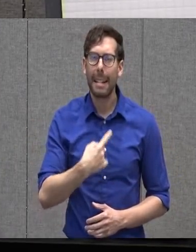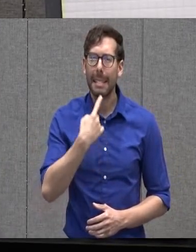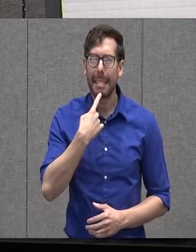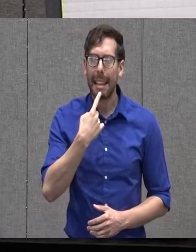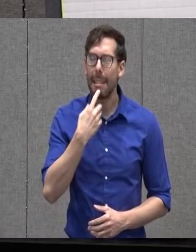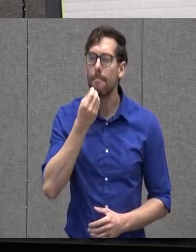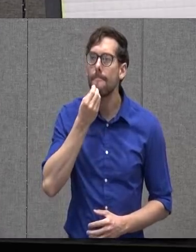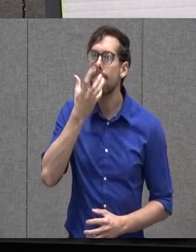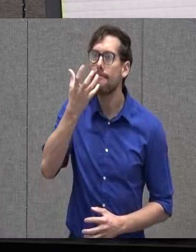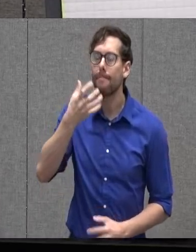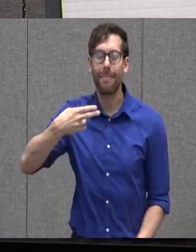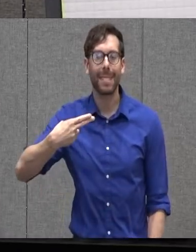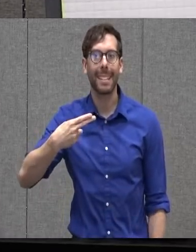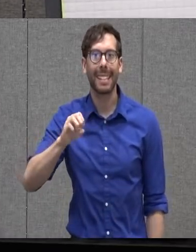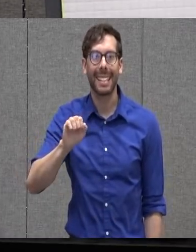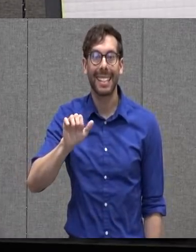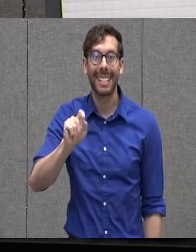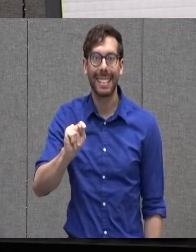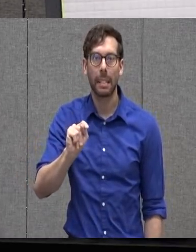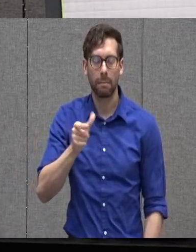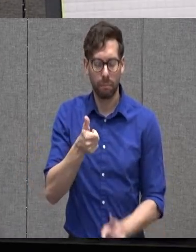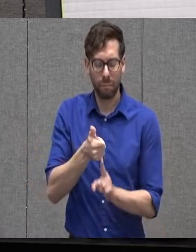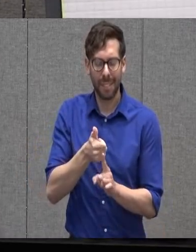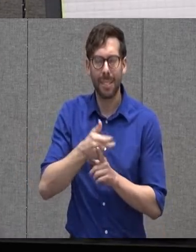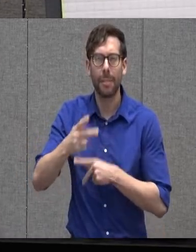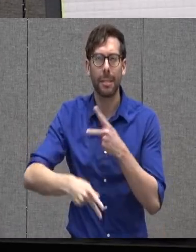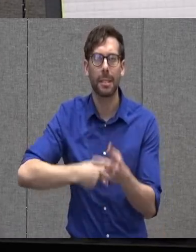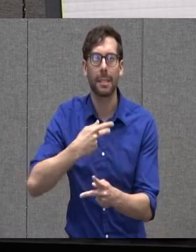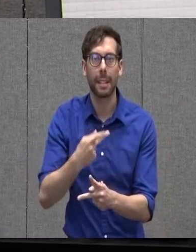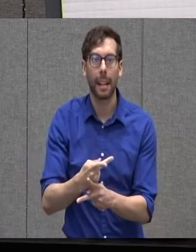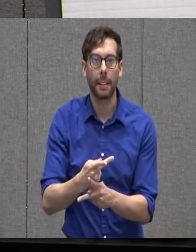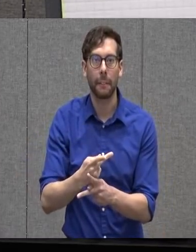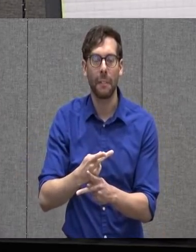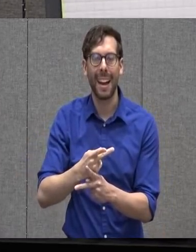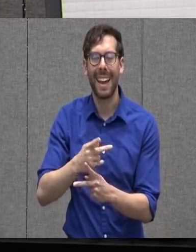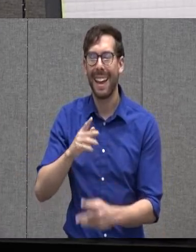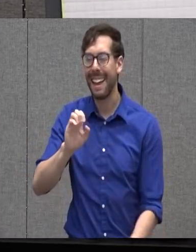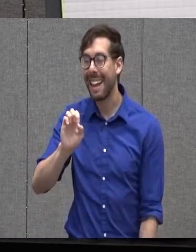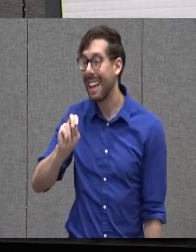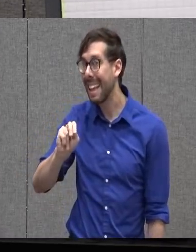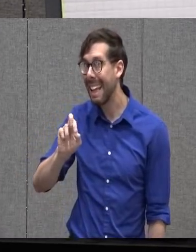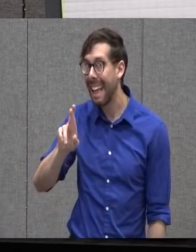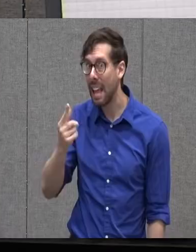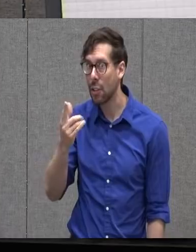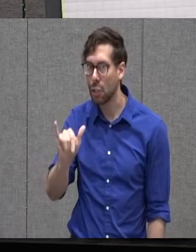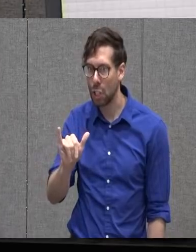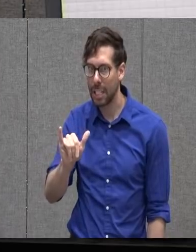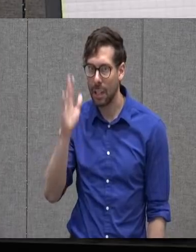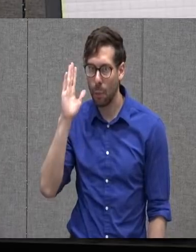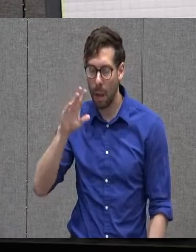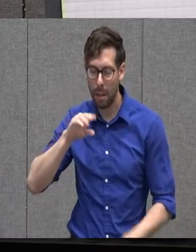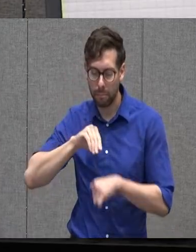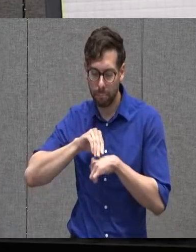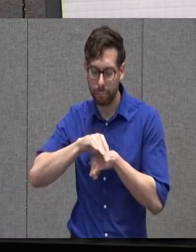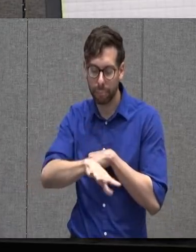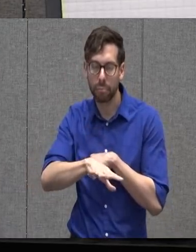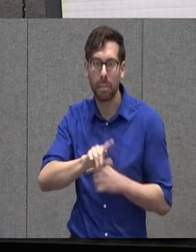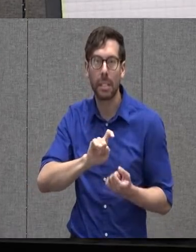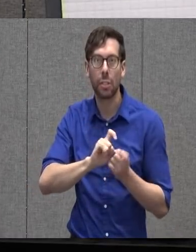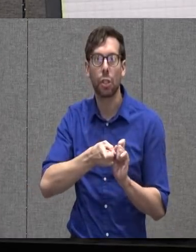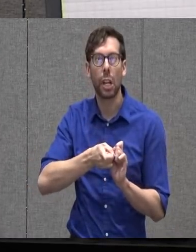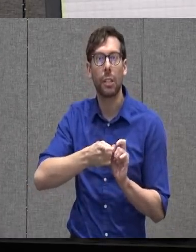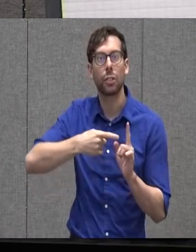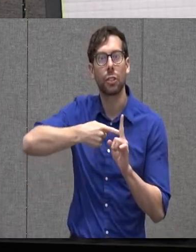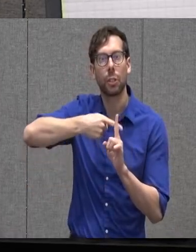heat is a type of energy that changes the temperature. So if I take these mixed items, food